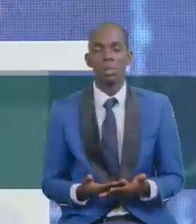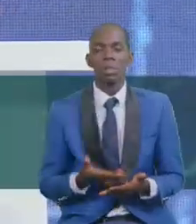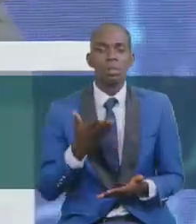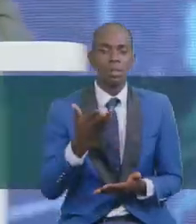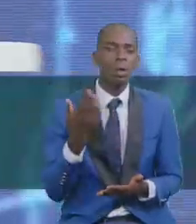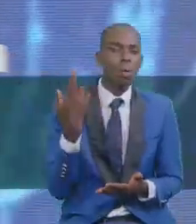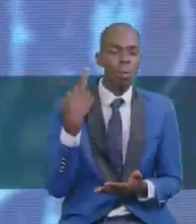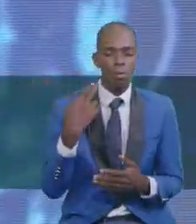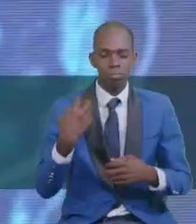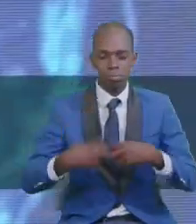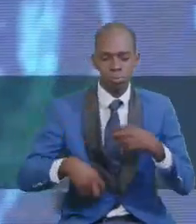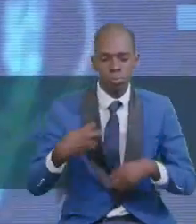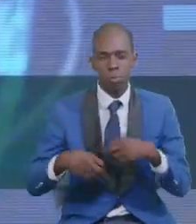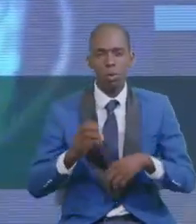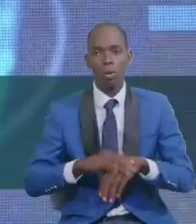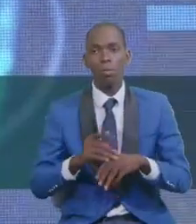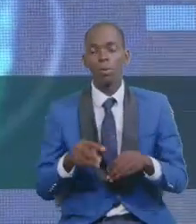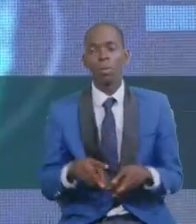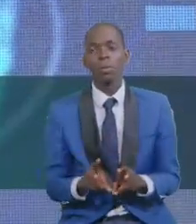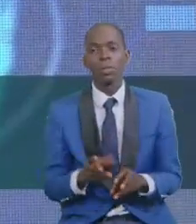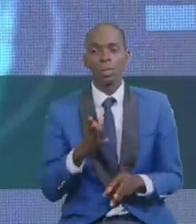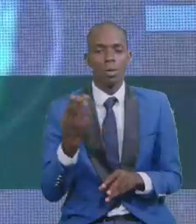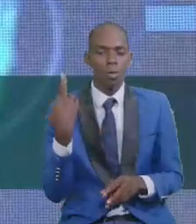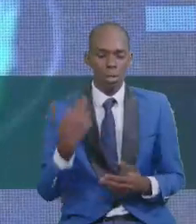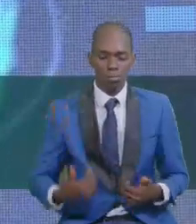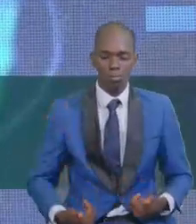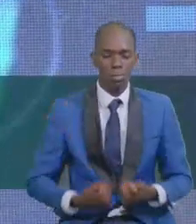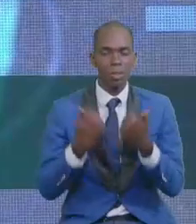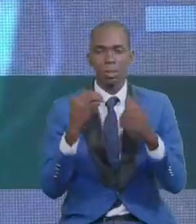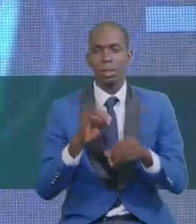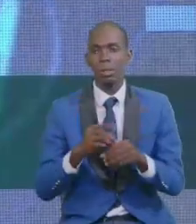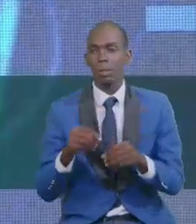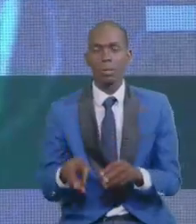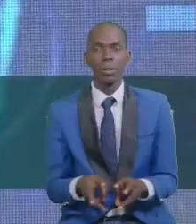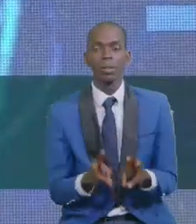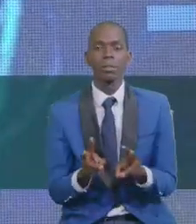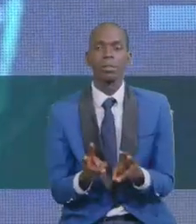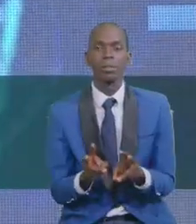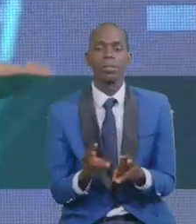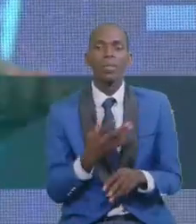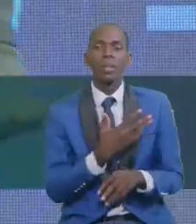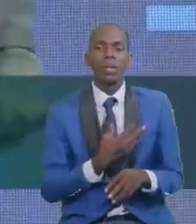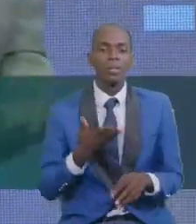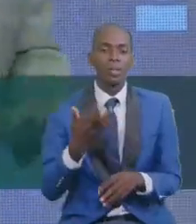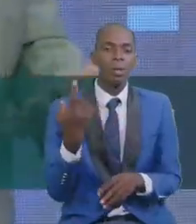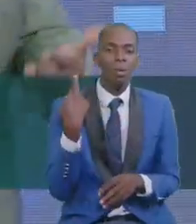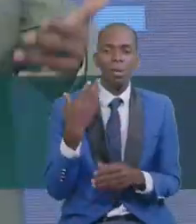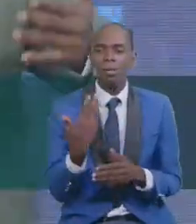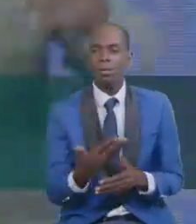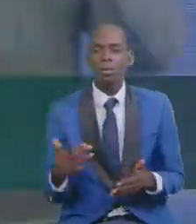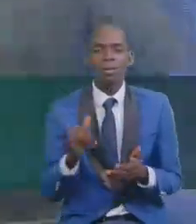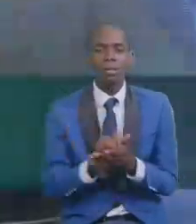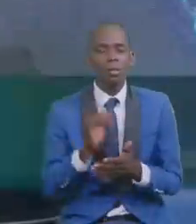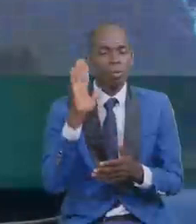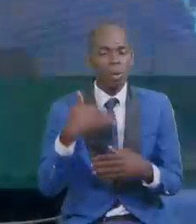the way. There were challenges in the way. And there were things that could have made